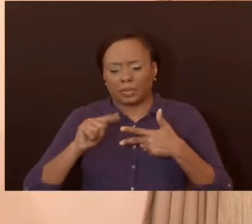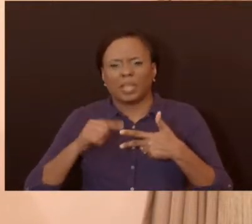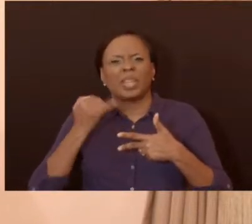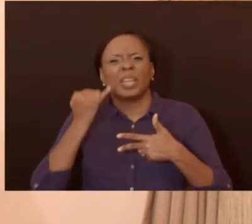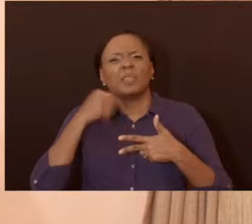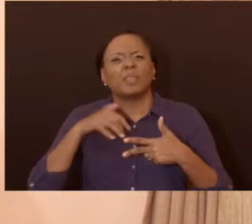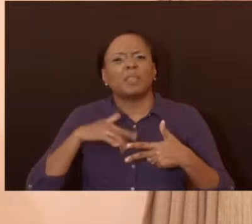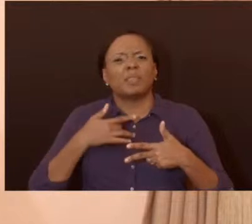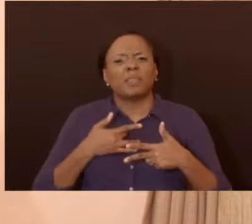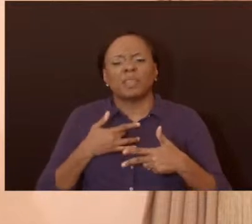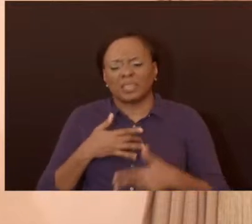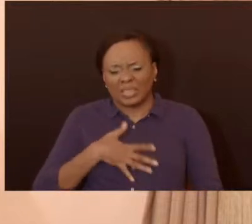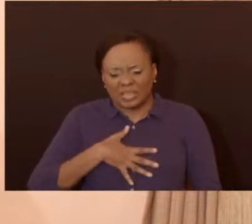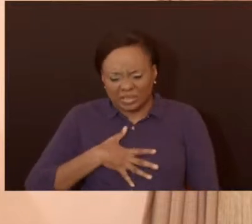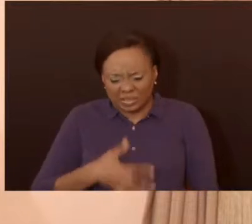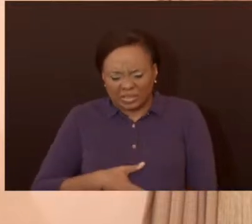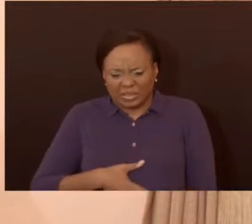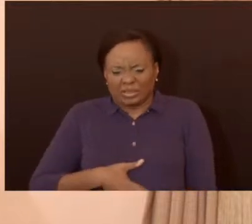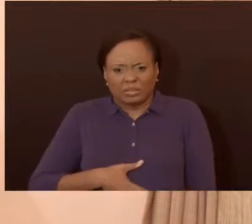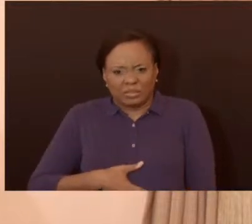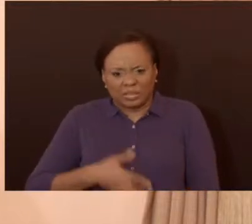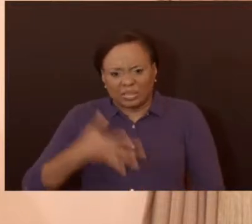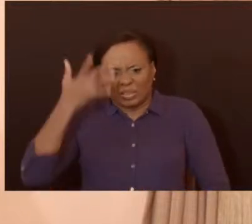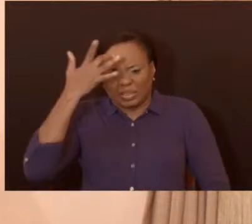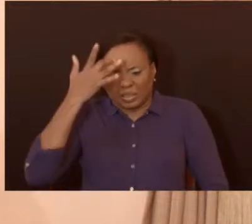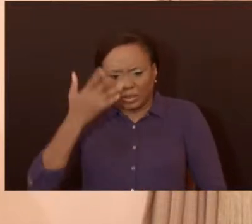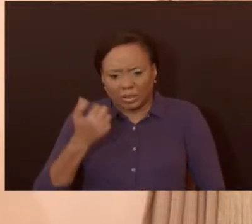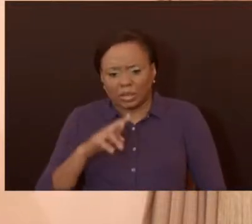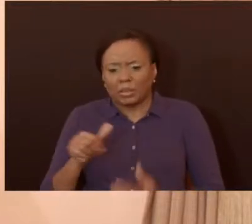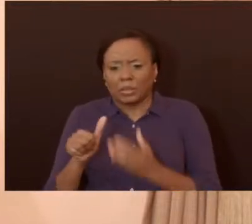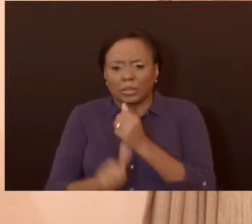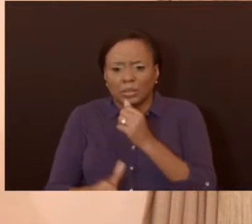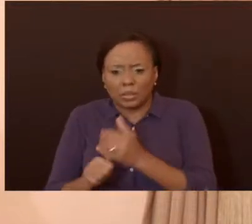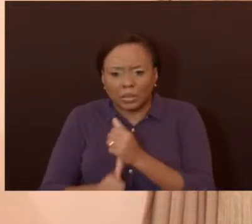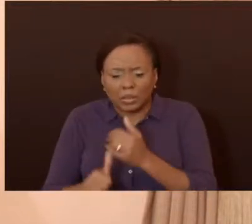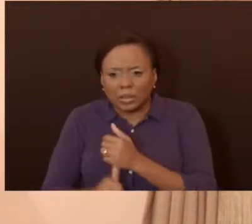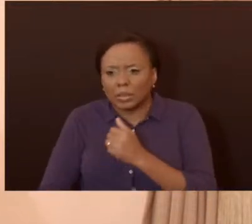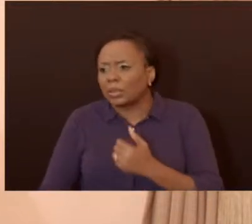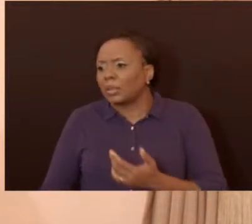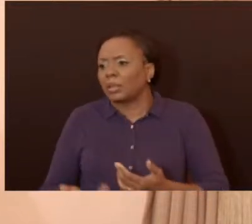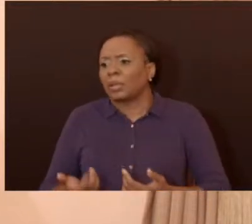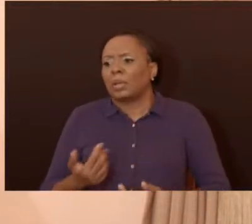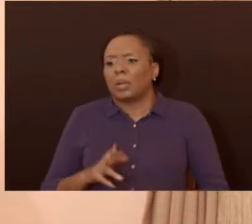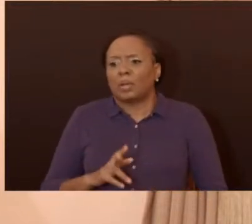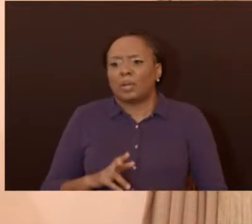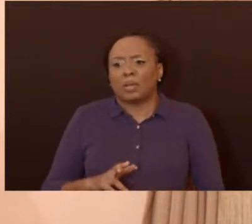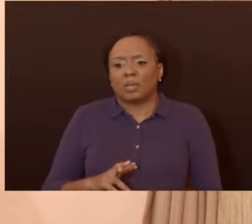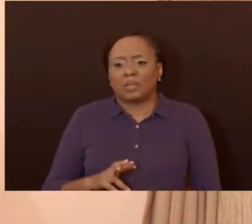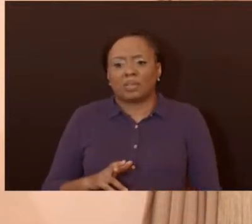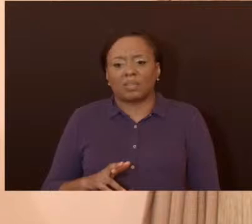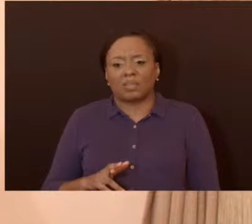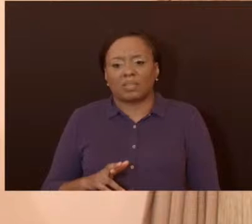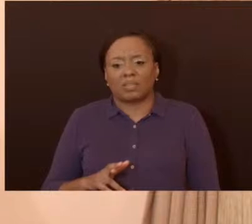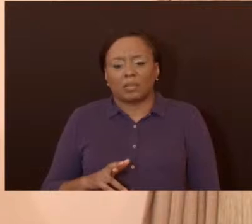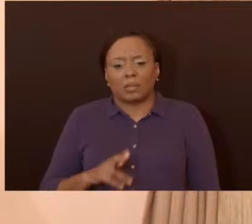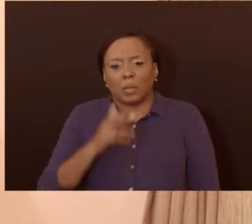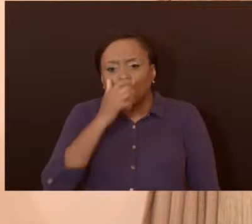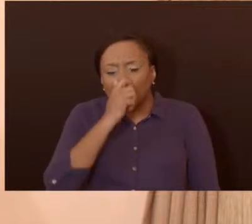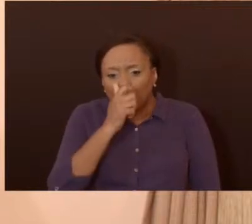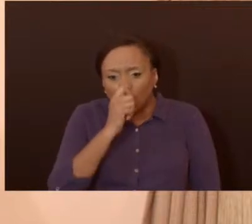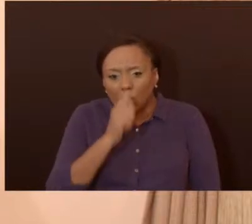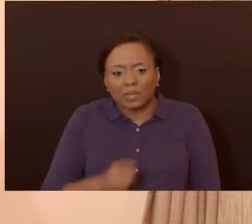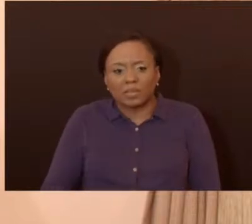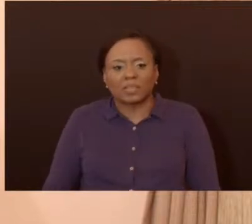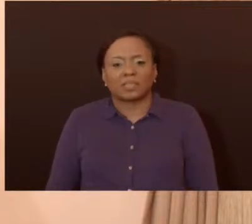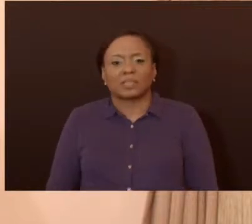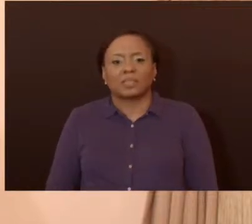getting bad feels and you know you're having diarrhea and so on, go get tested. There's no cold stirring in Barbados right now. So if you're